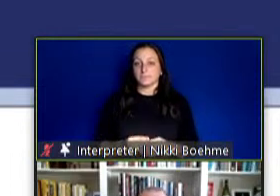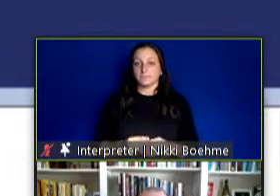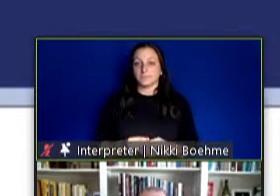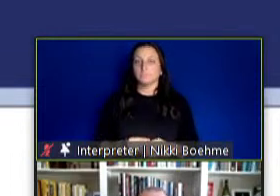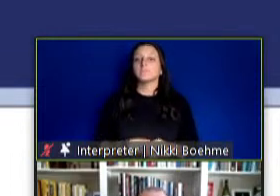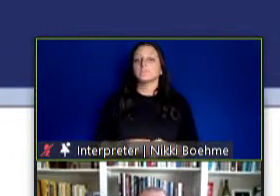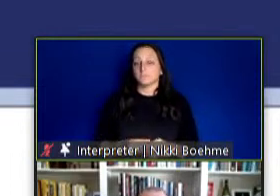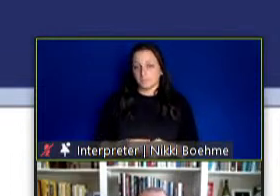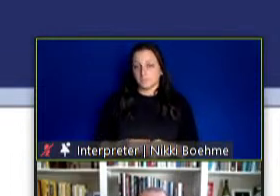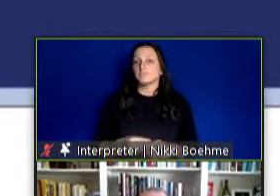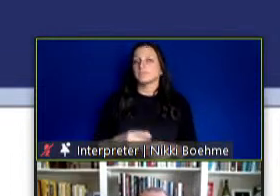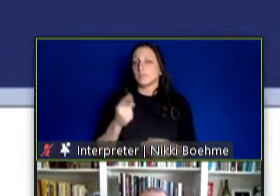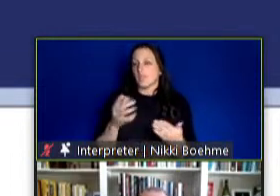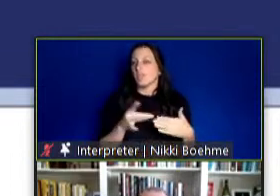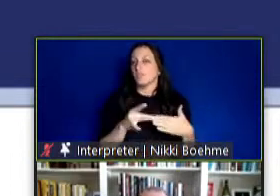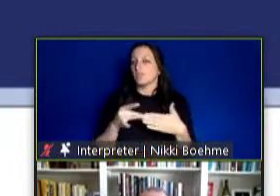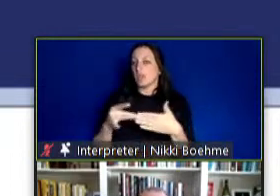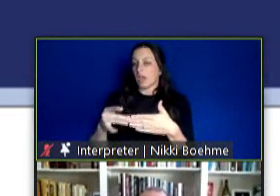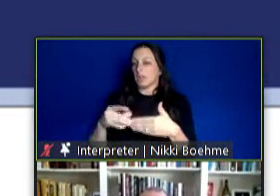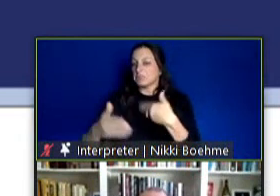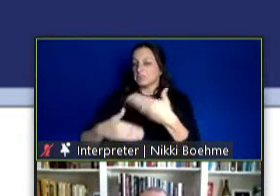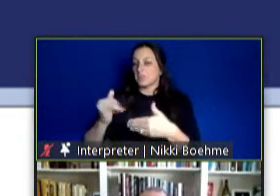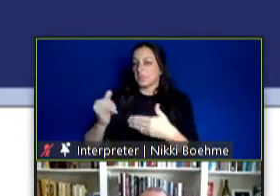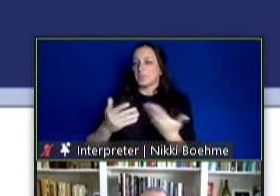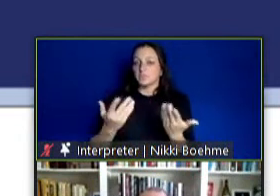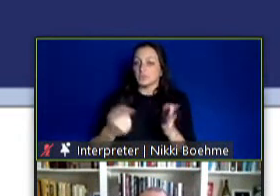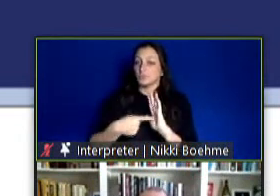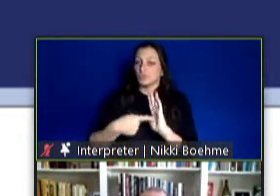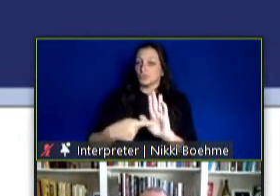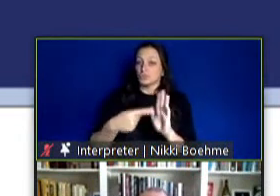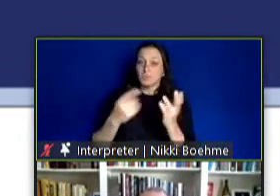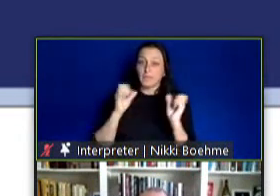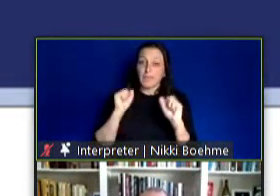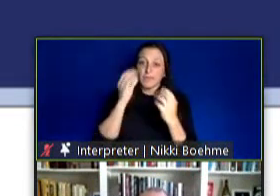And they are guided through the process to share their exposure notification.